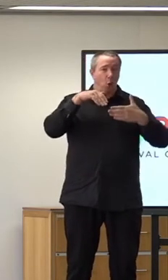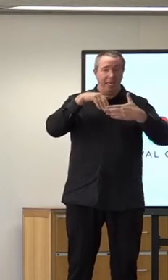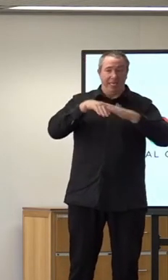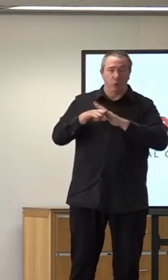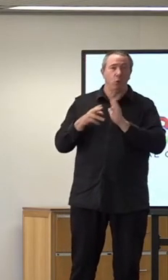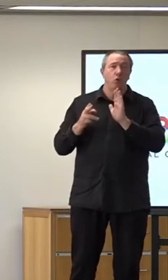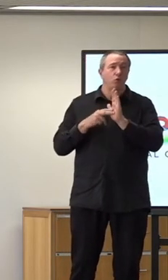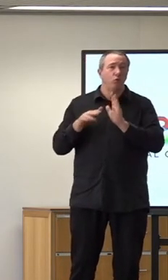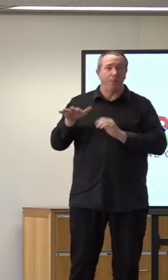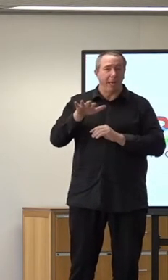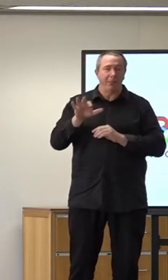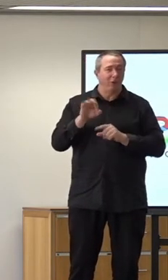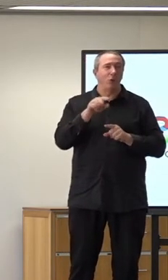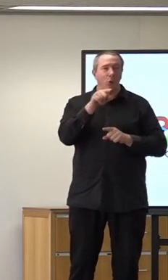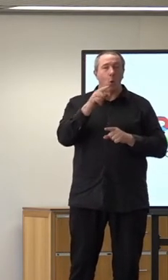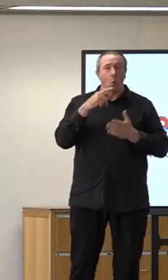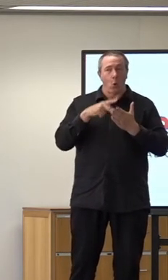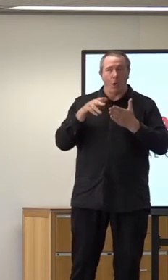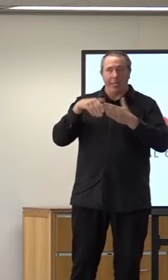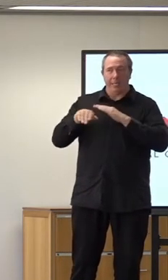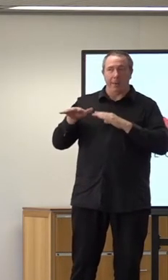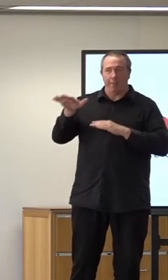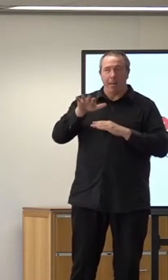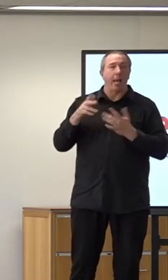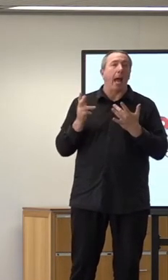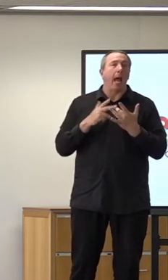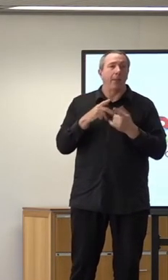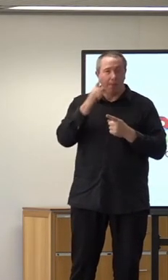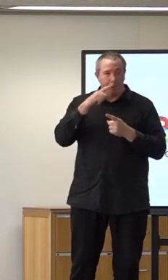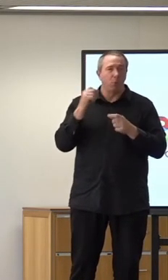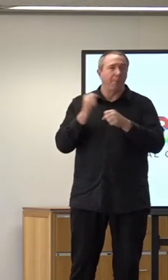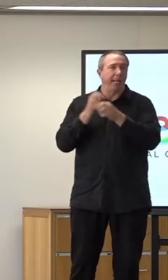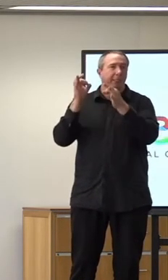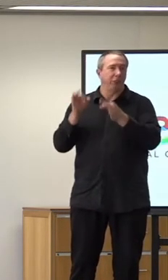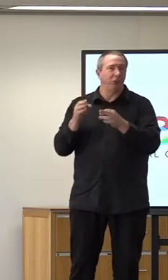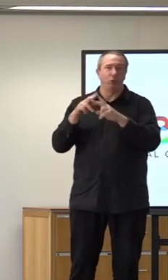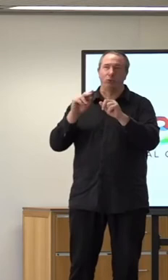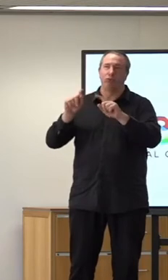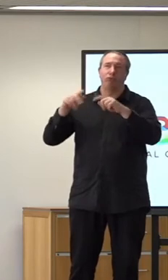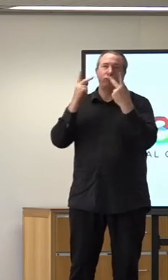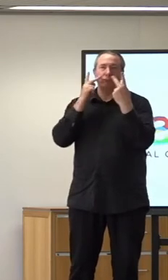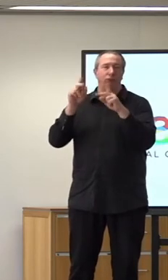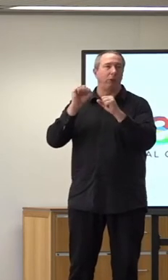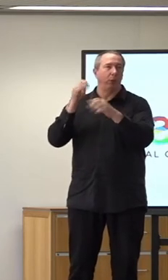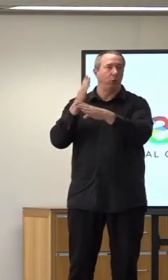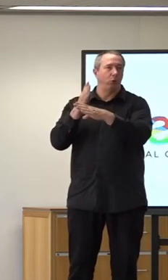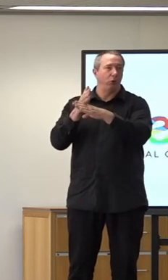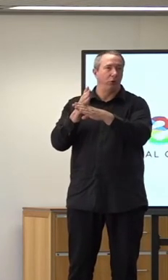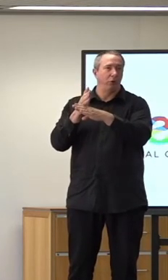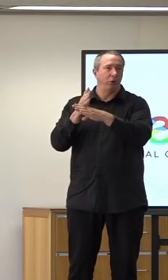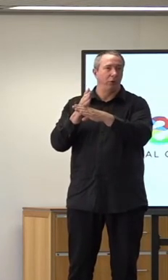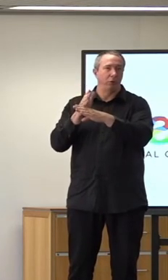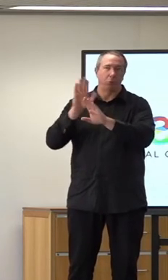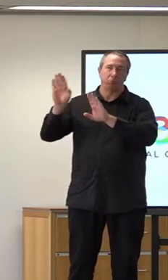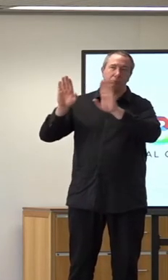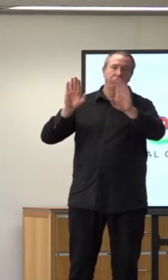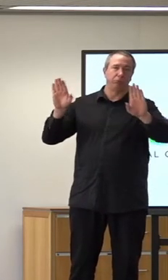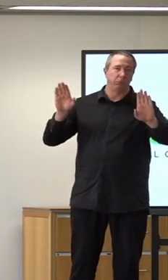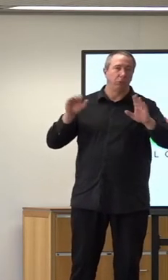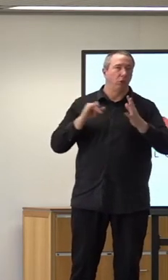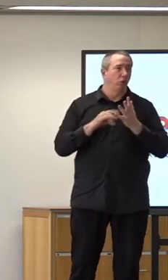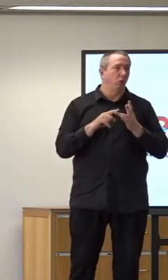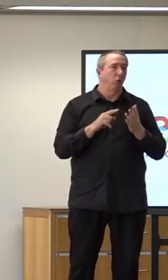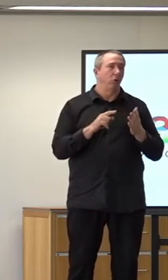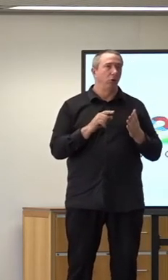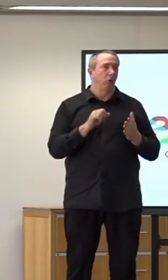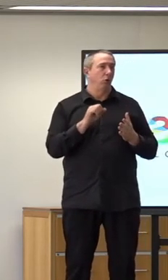space. You're walking into a space where other people have made decisions. So, you know, Rowan, where's your